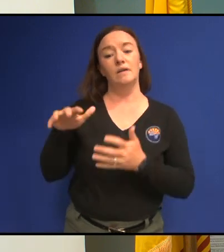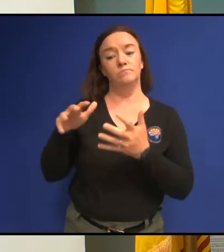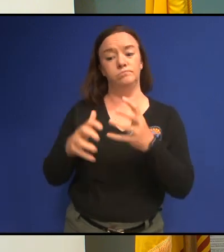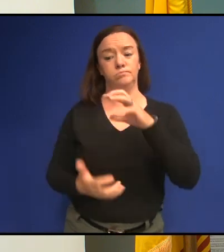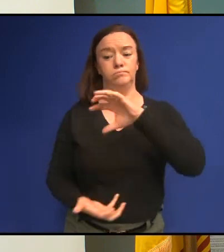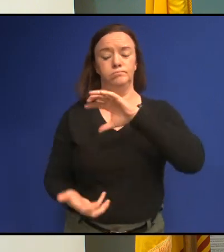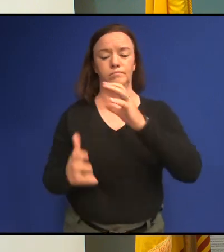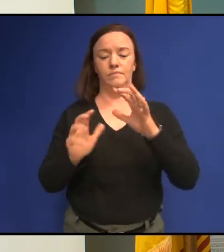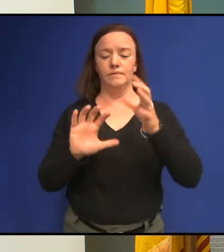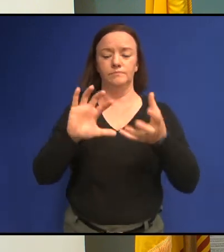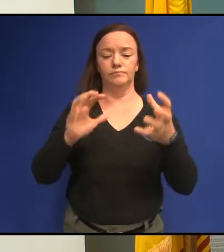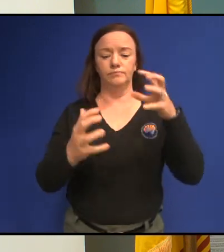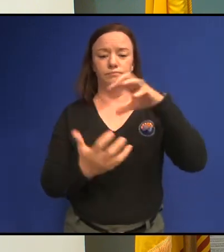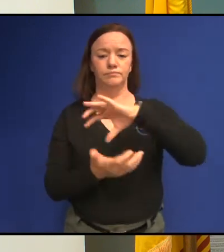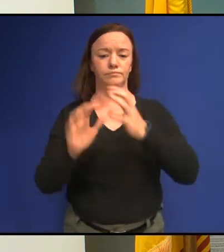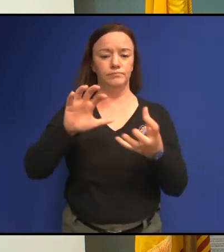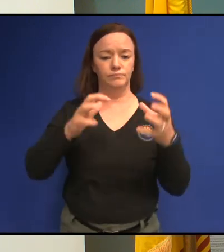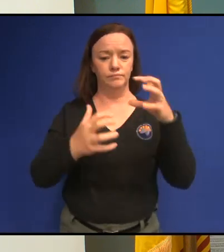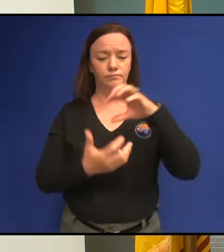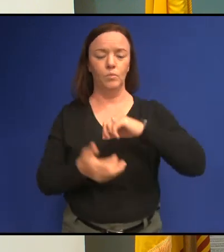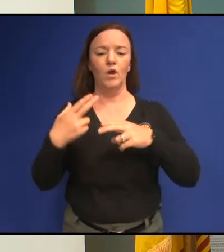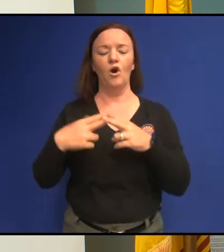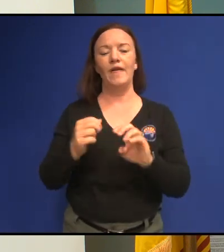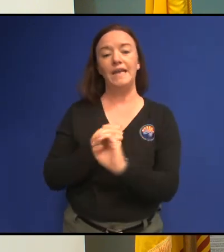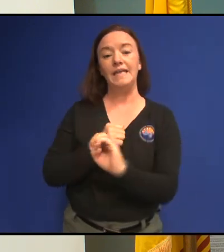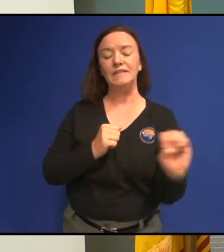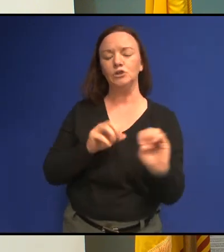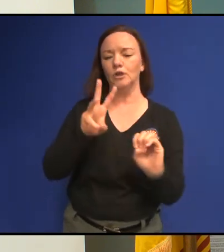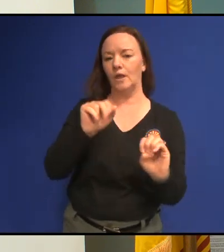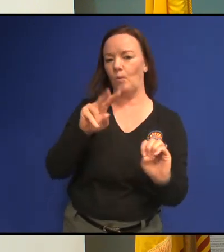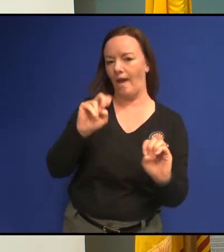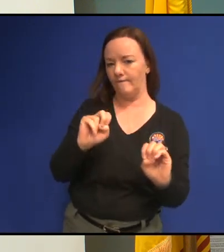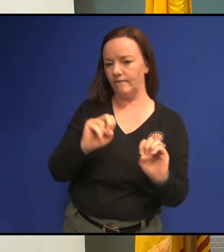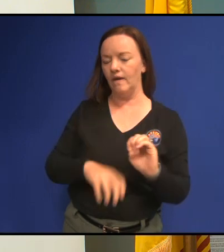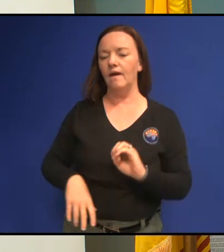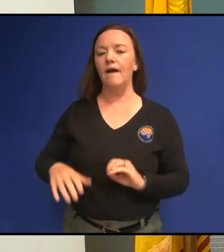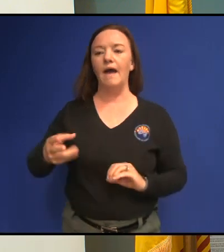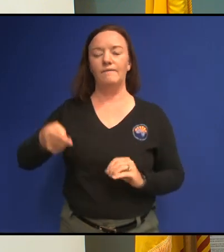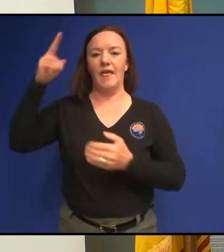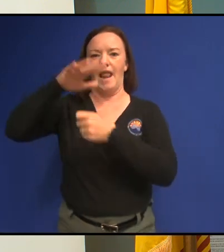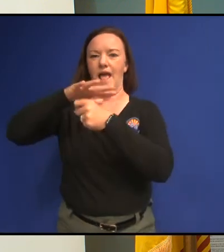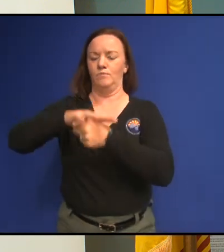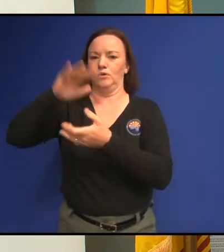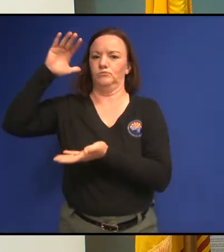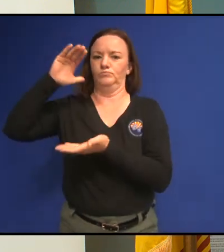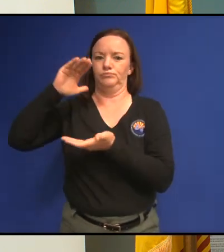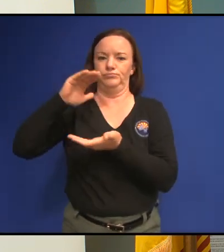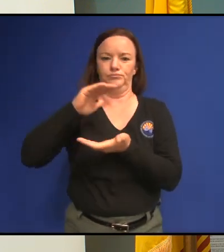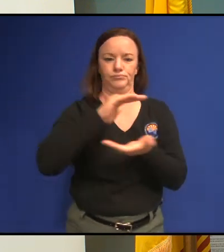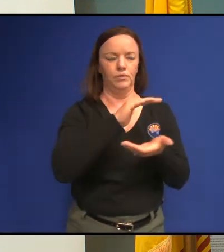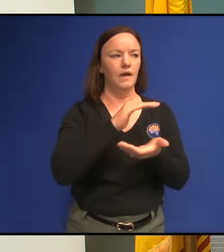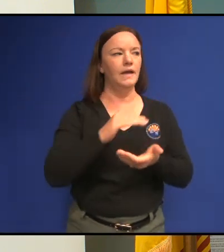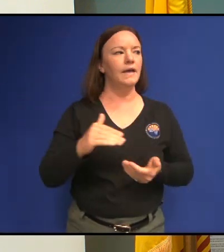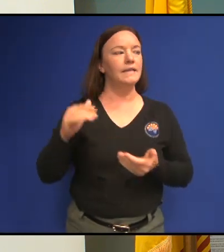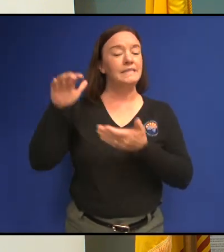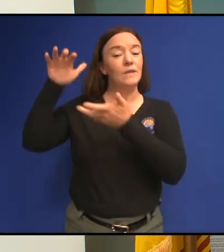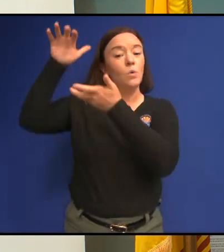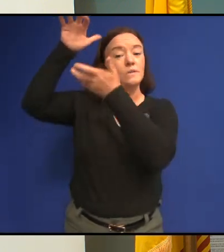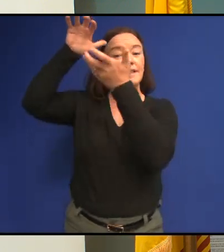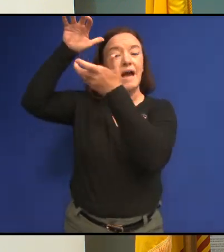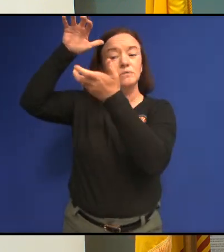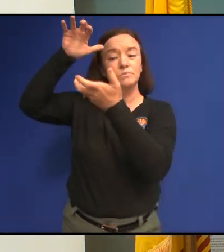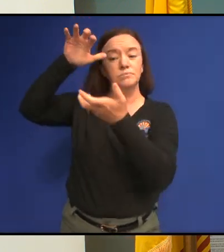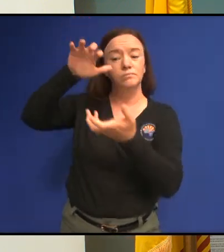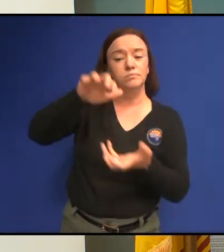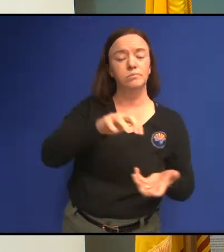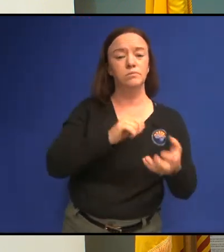call, that's moving around this area of high pressure that's generally right in this direction. You can see these clouds moving to the southeast.